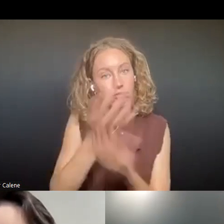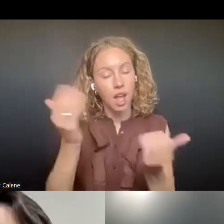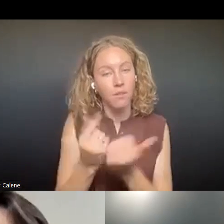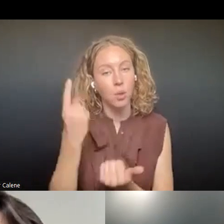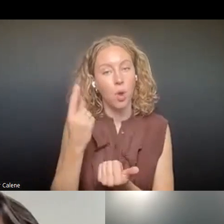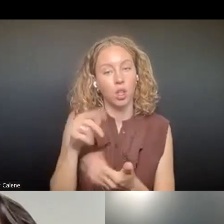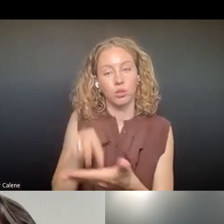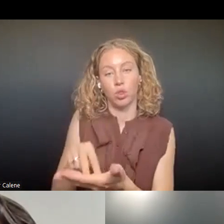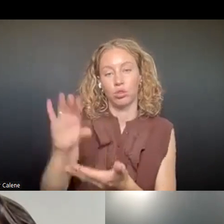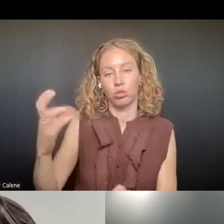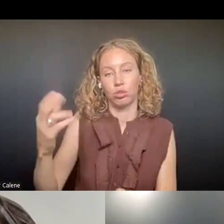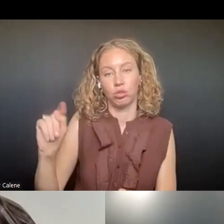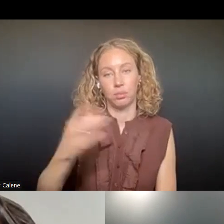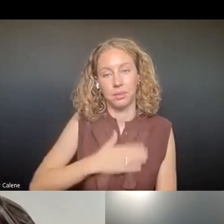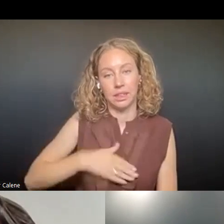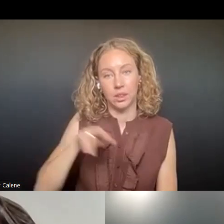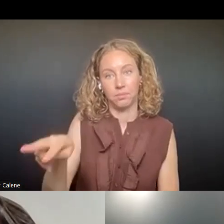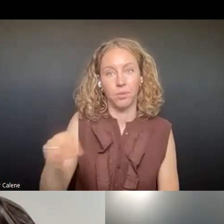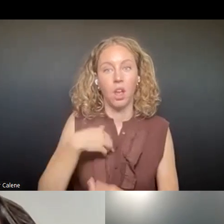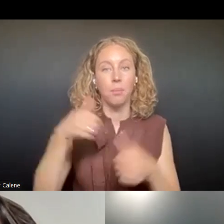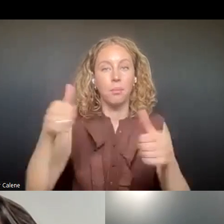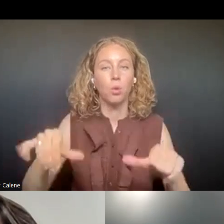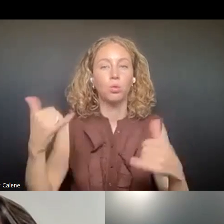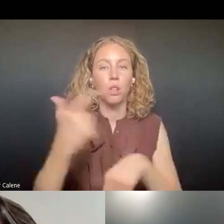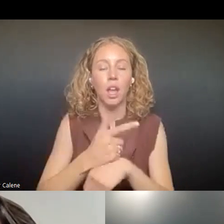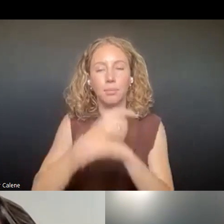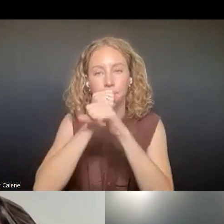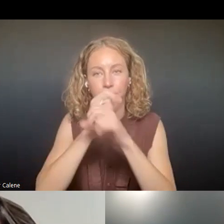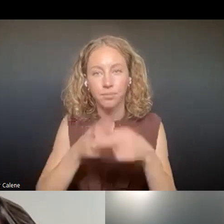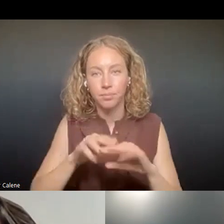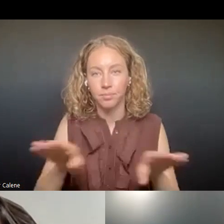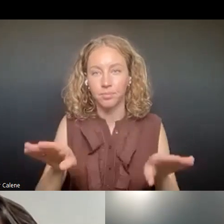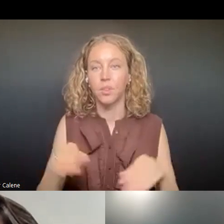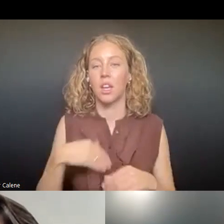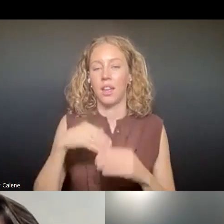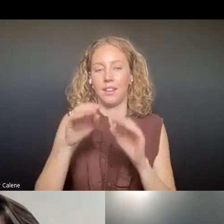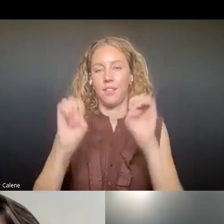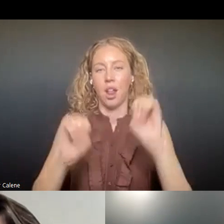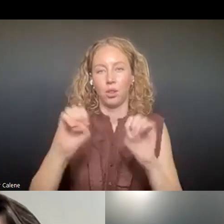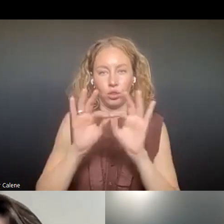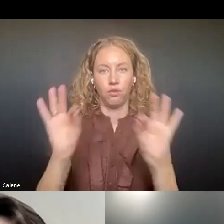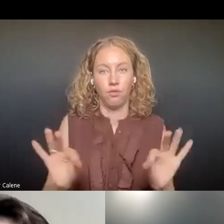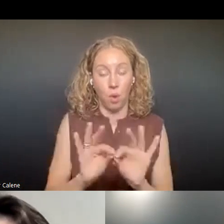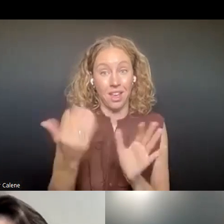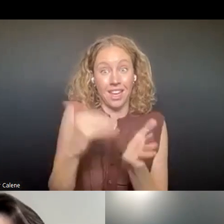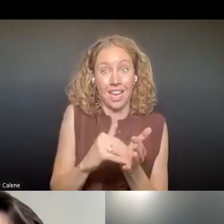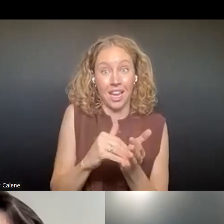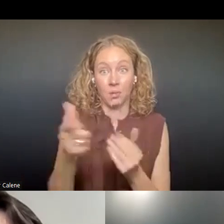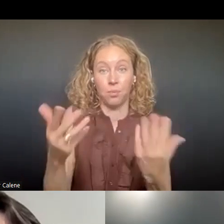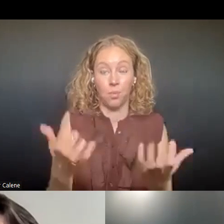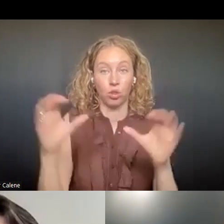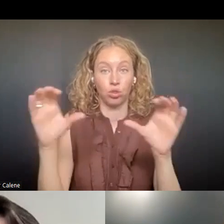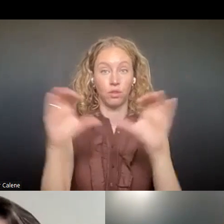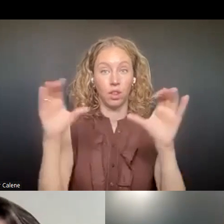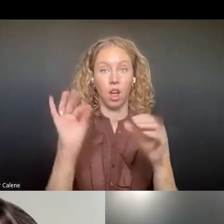attention to the chat. I posted today's anonymous evaluation form. Again, if you are seeking a